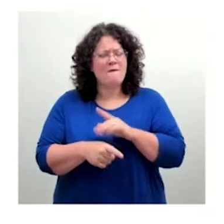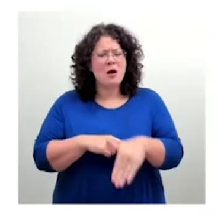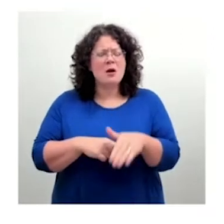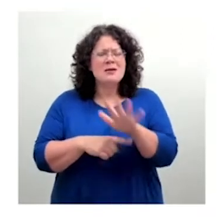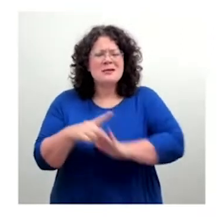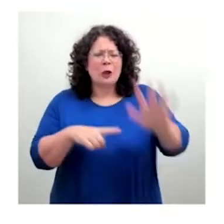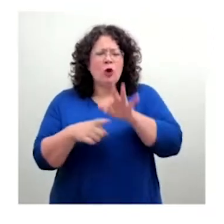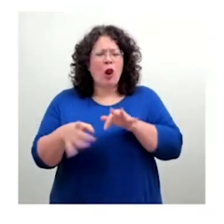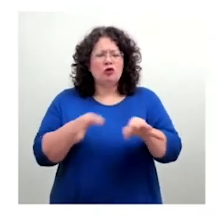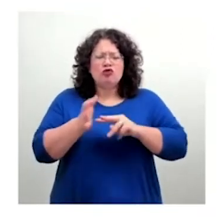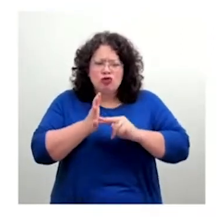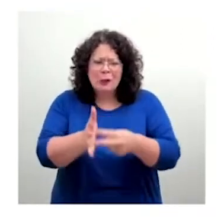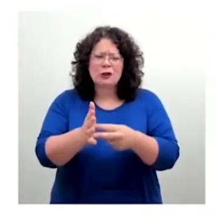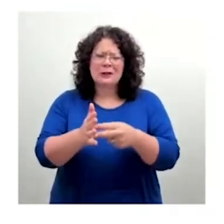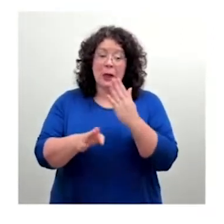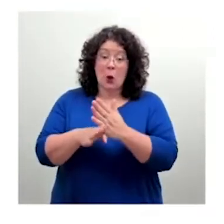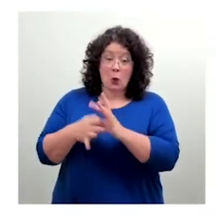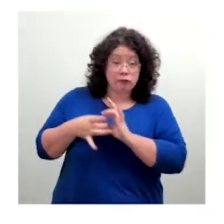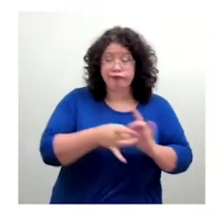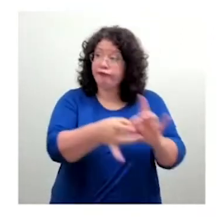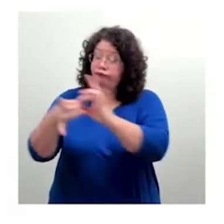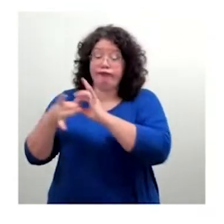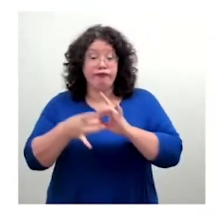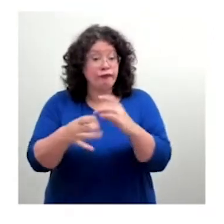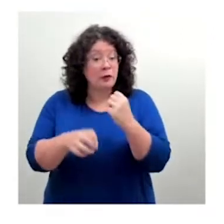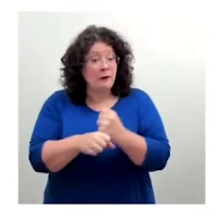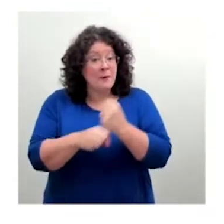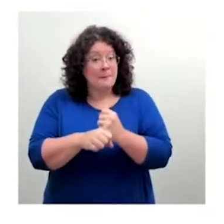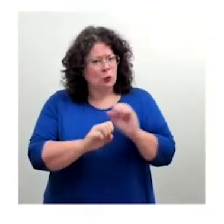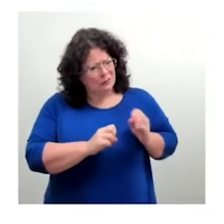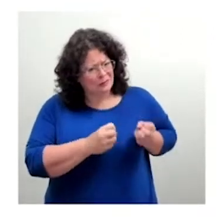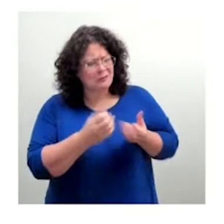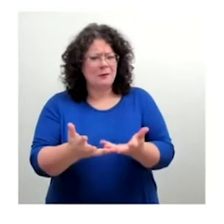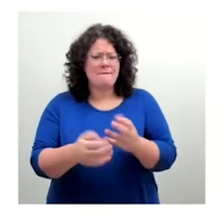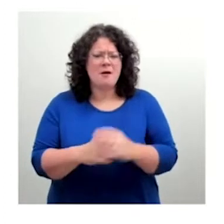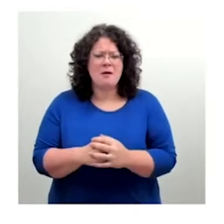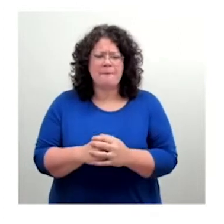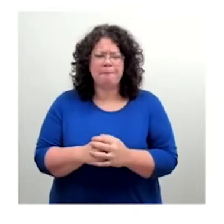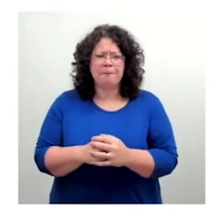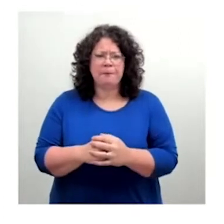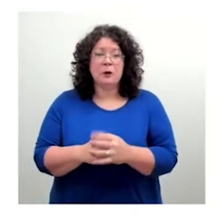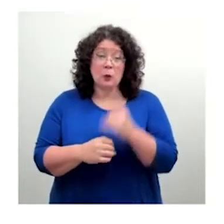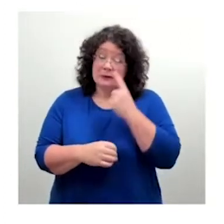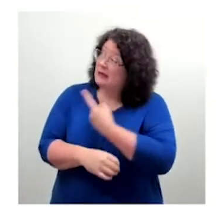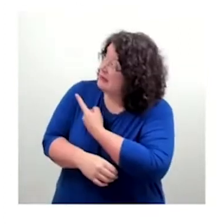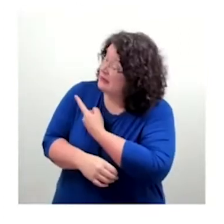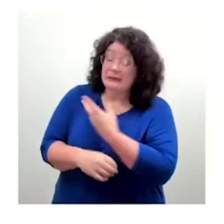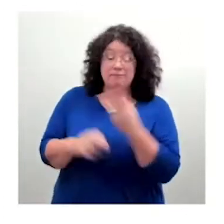our thinking. So a little bit about the Cabinet Office Disability Unit first. So we were set up last year, late